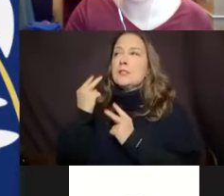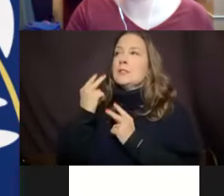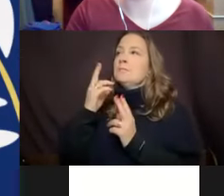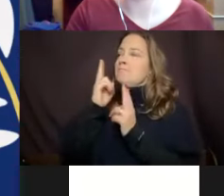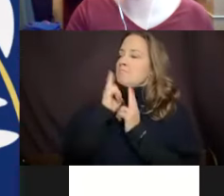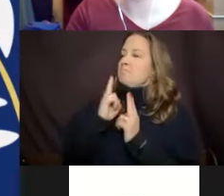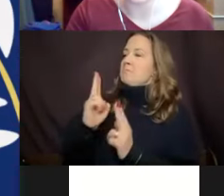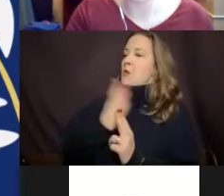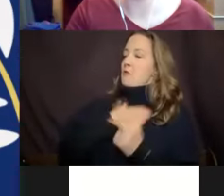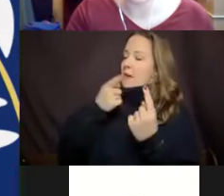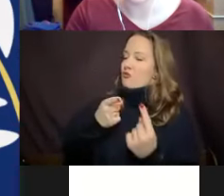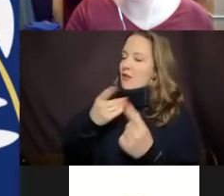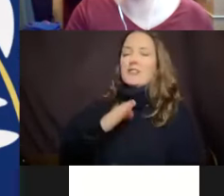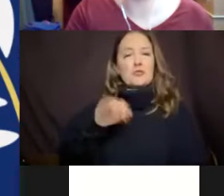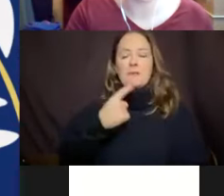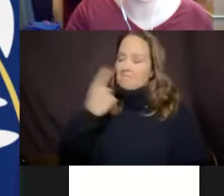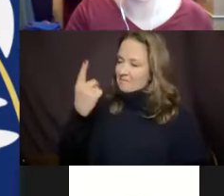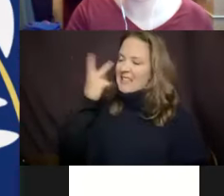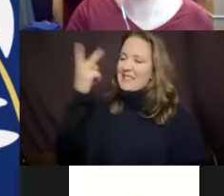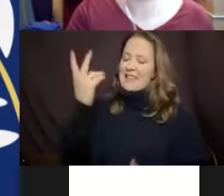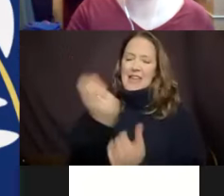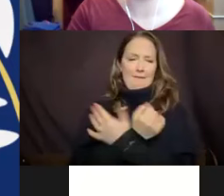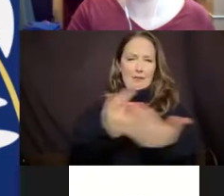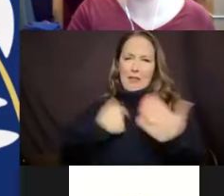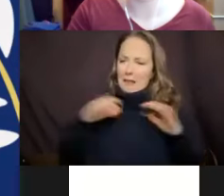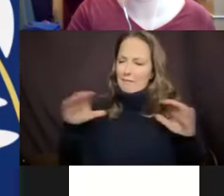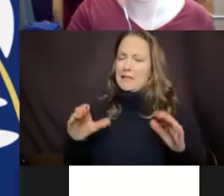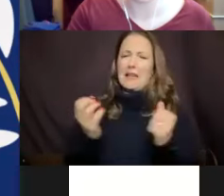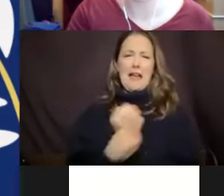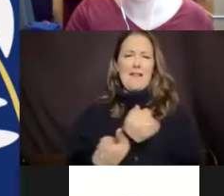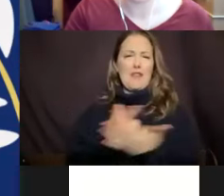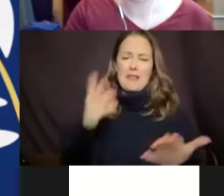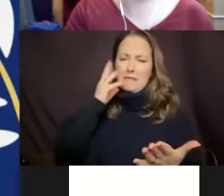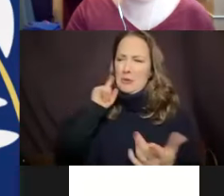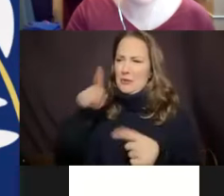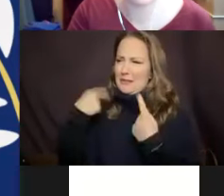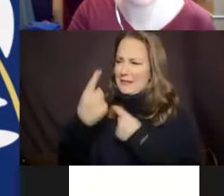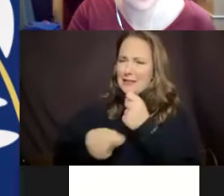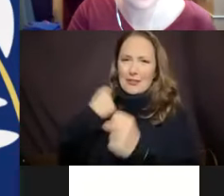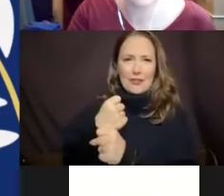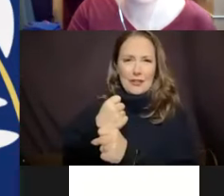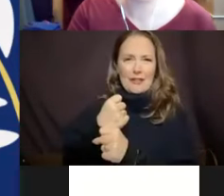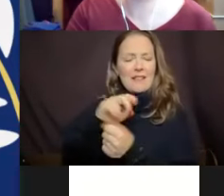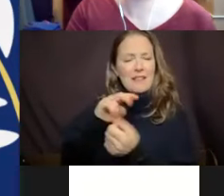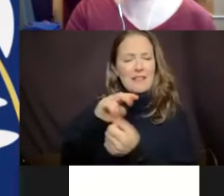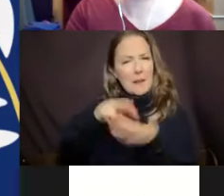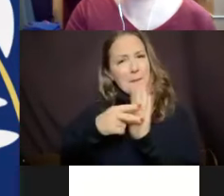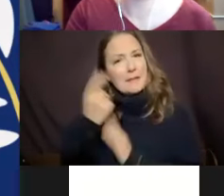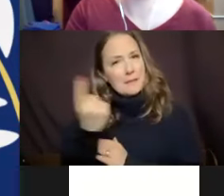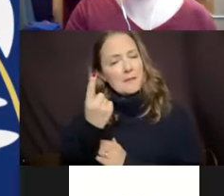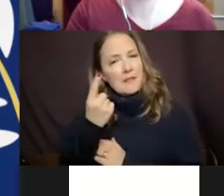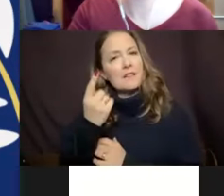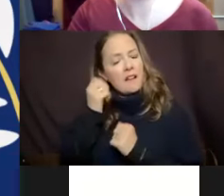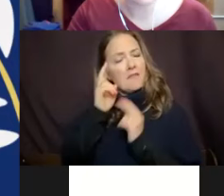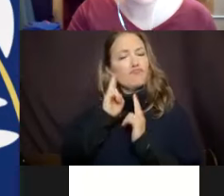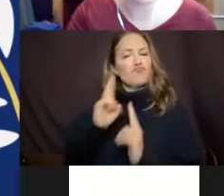ourselves, hey, I see everything you've done and everything you've been through this year, and it meant something.